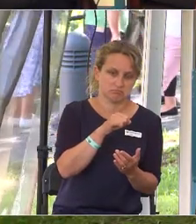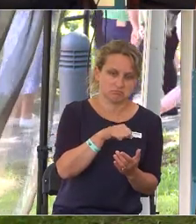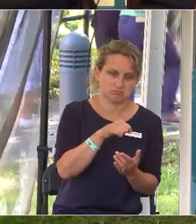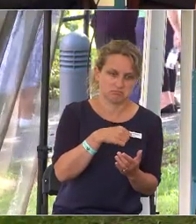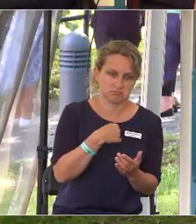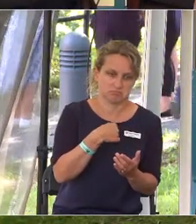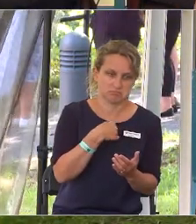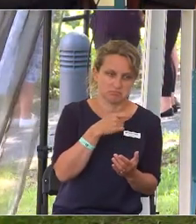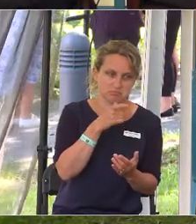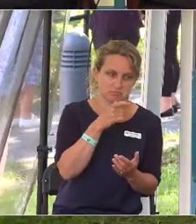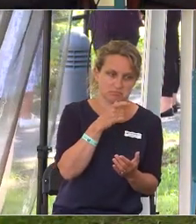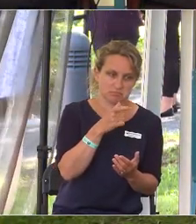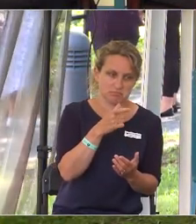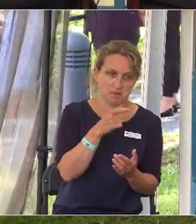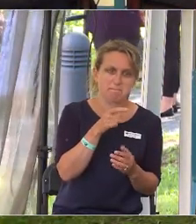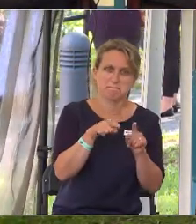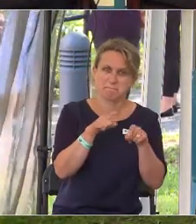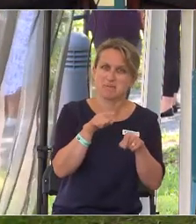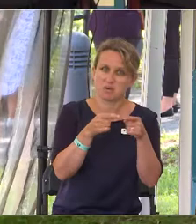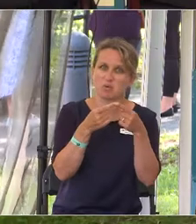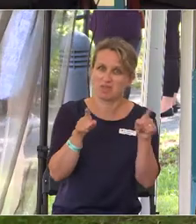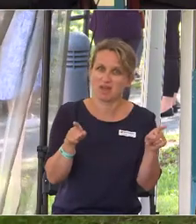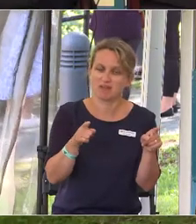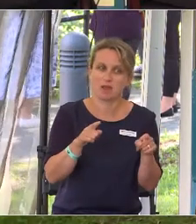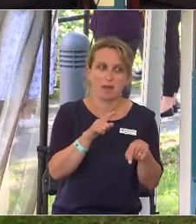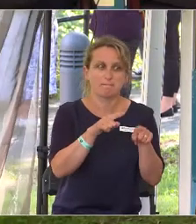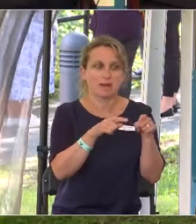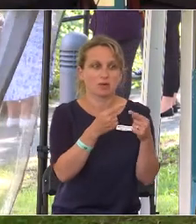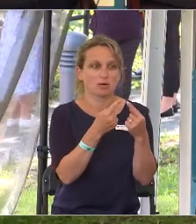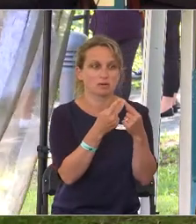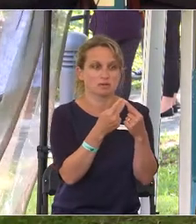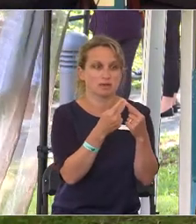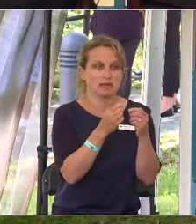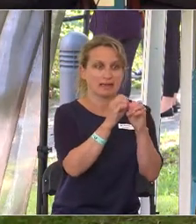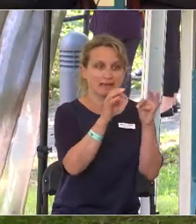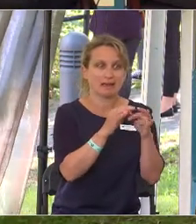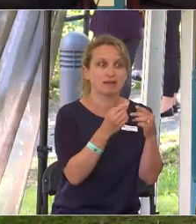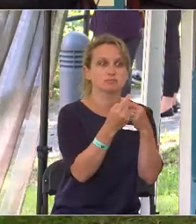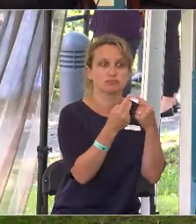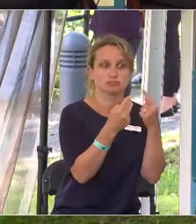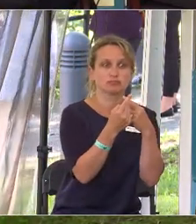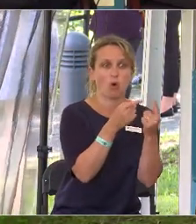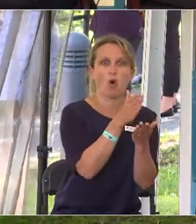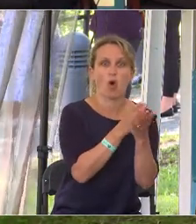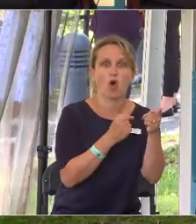I would say there is some difference that we sometimes talk about some things online. We don't talk about